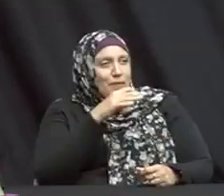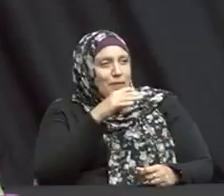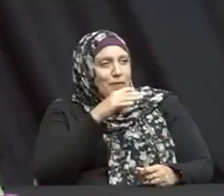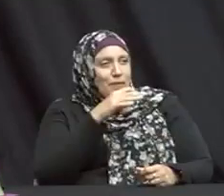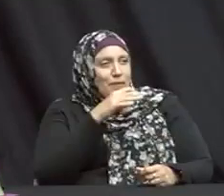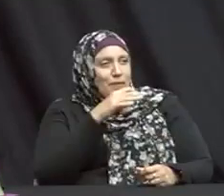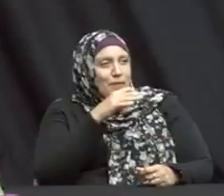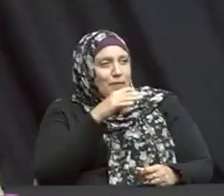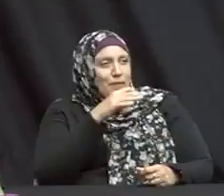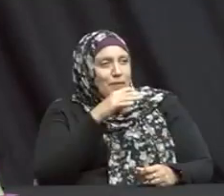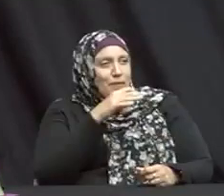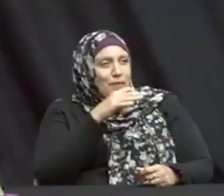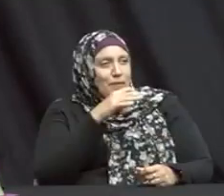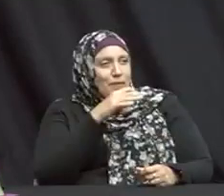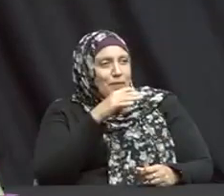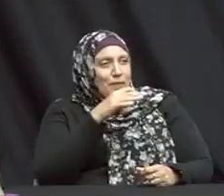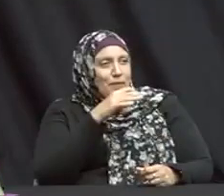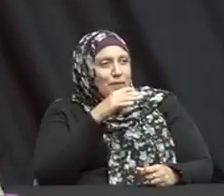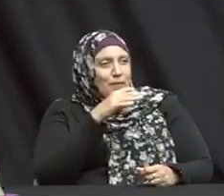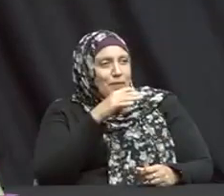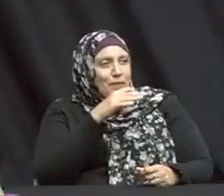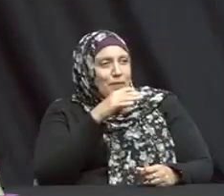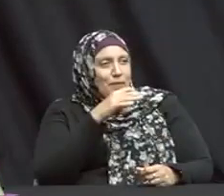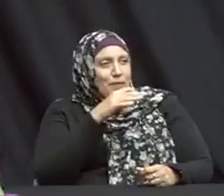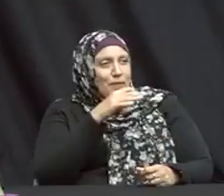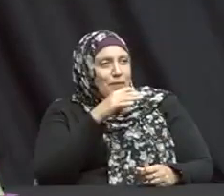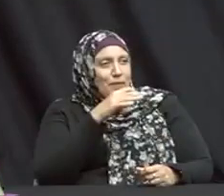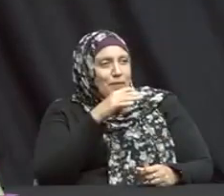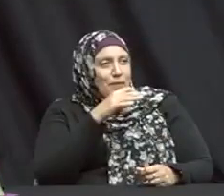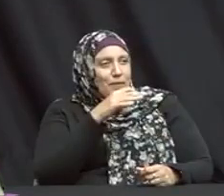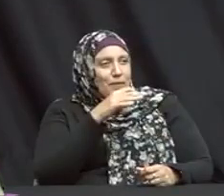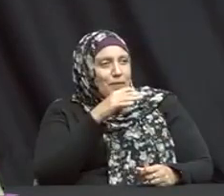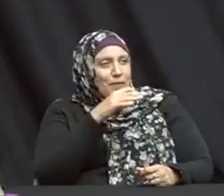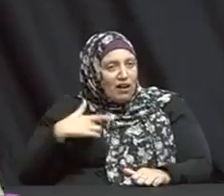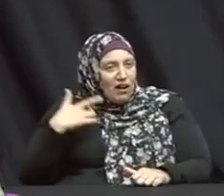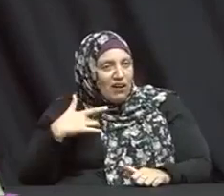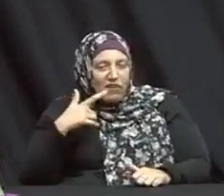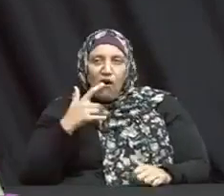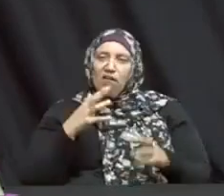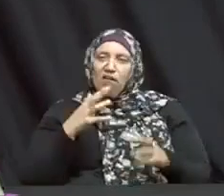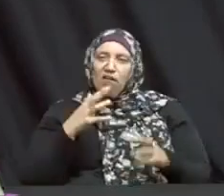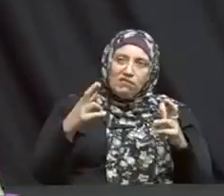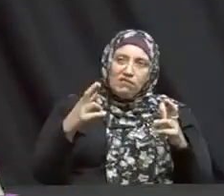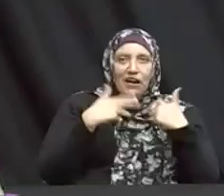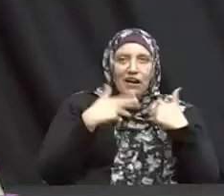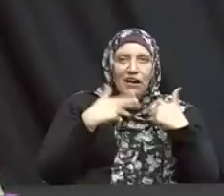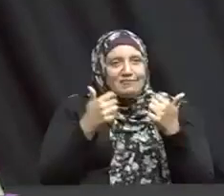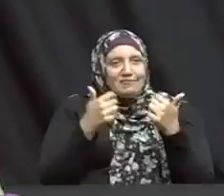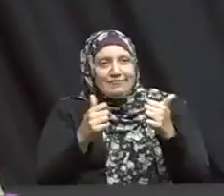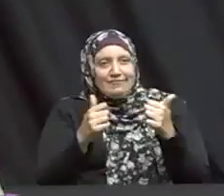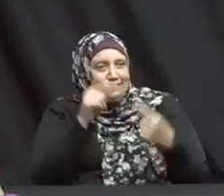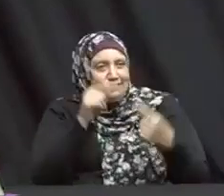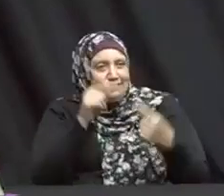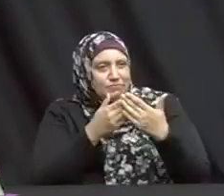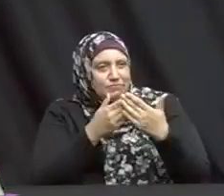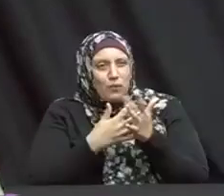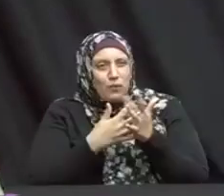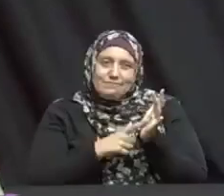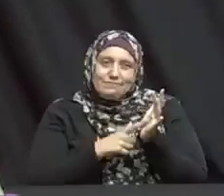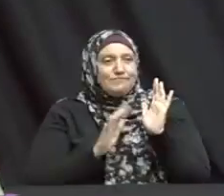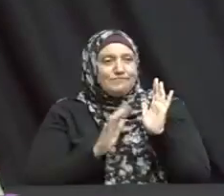to the beneficiaries while the person is alive, or go with the will or the inheritance. I think the inheritance, perhaps they should leave it